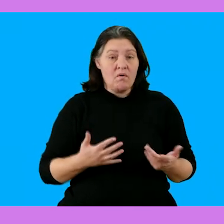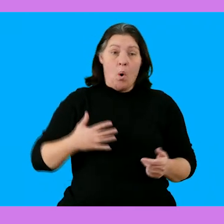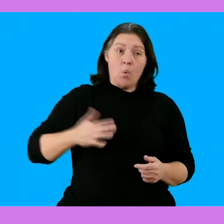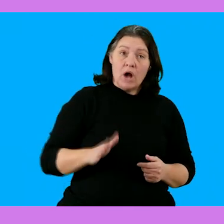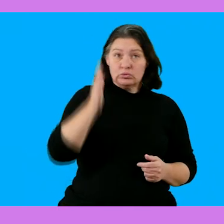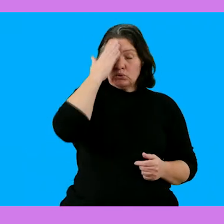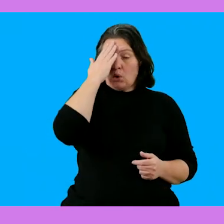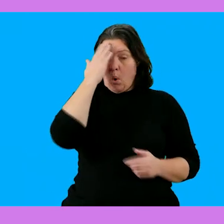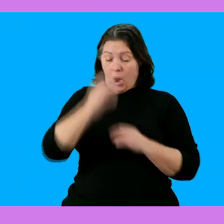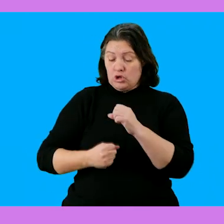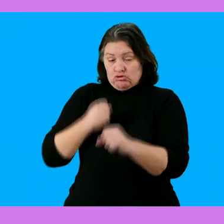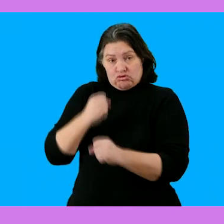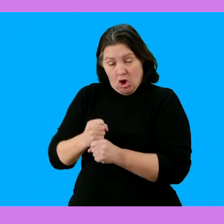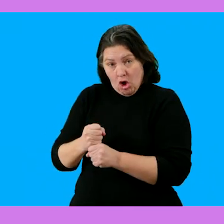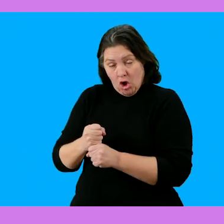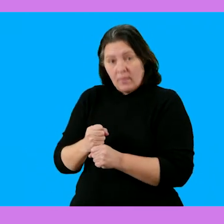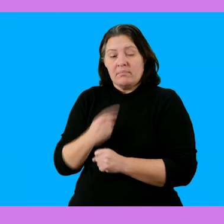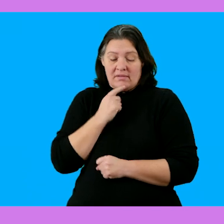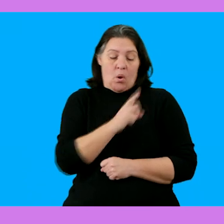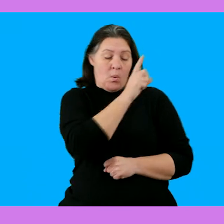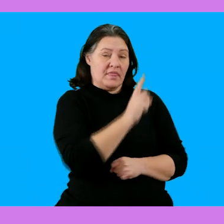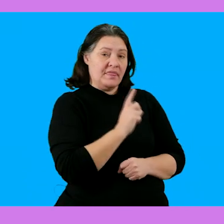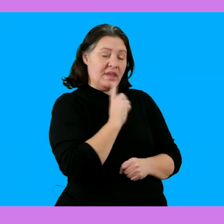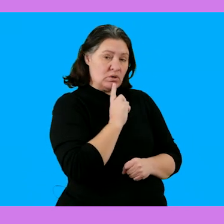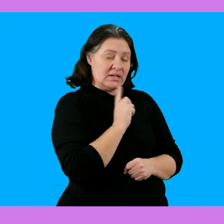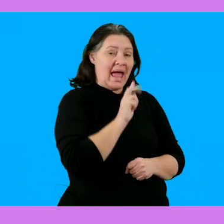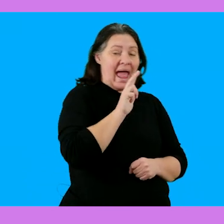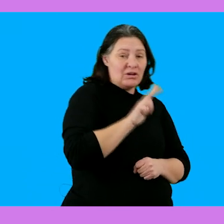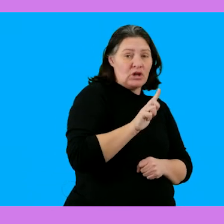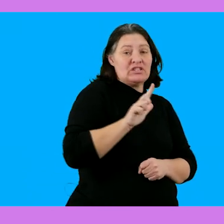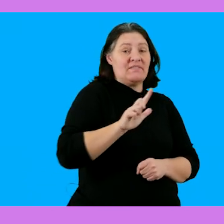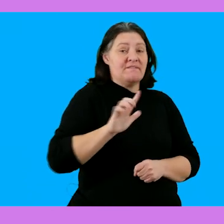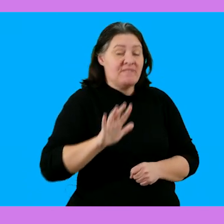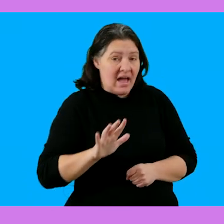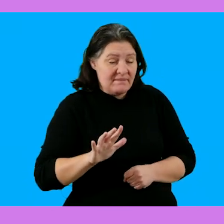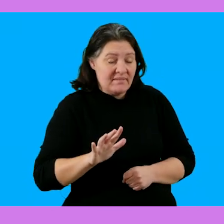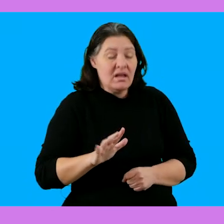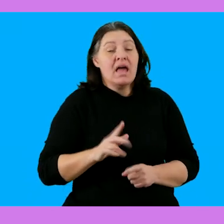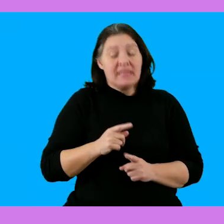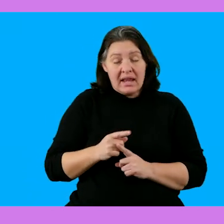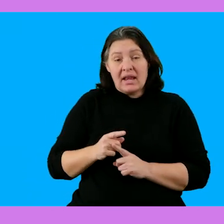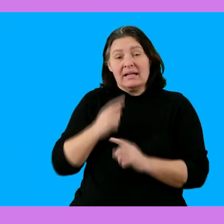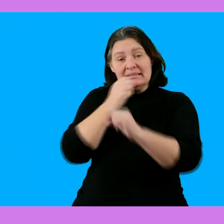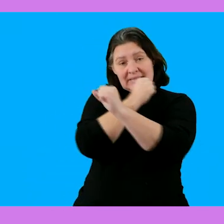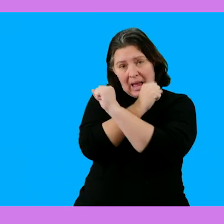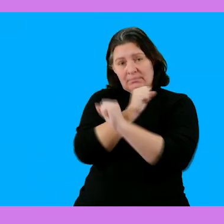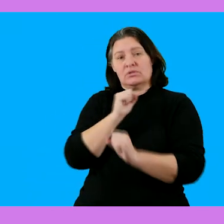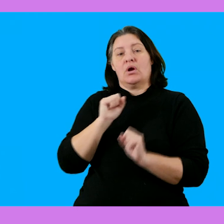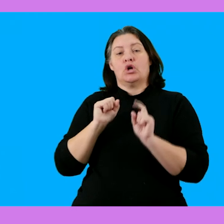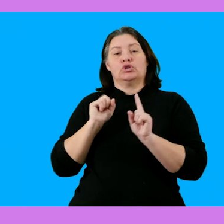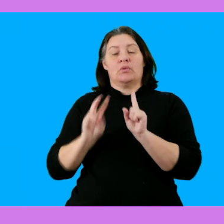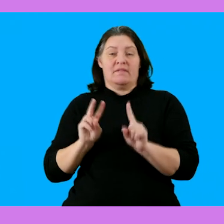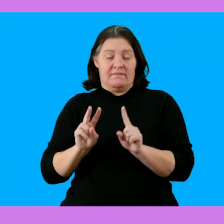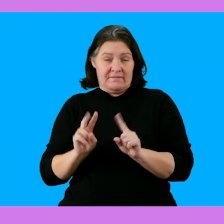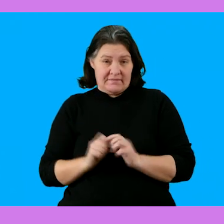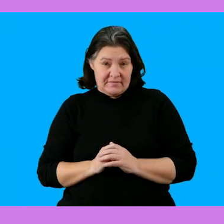be per year on an annual basis, I'll take the 1,875 and I'll multiply that by 12, right?